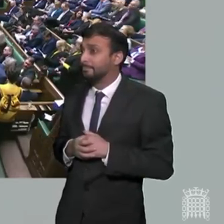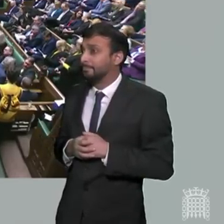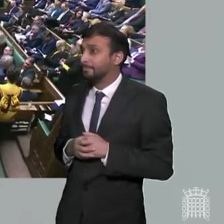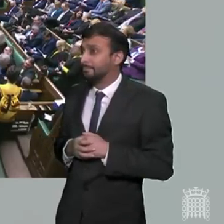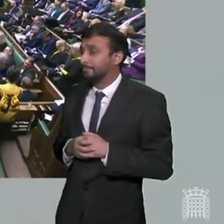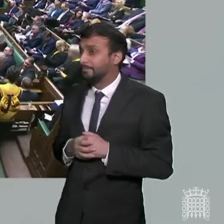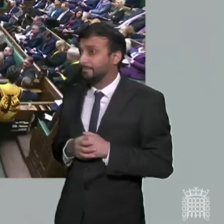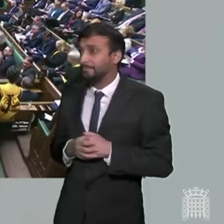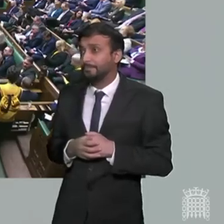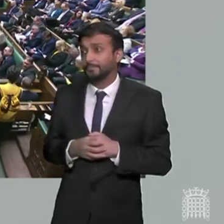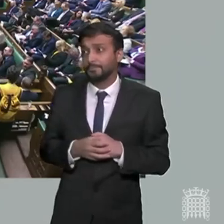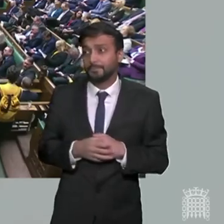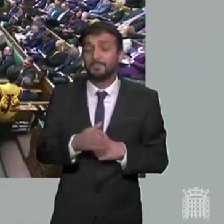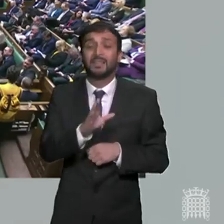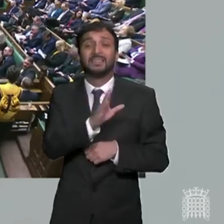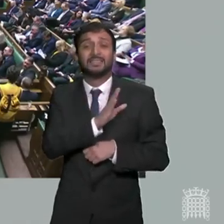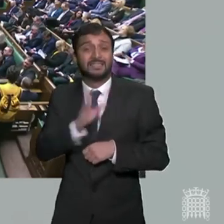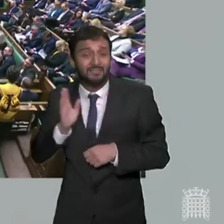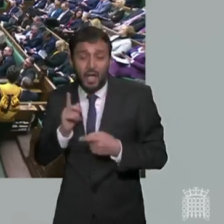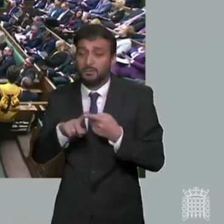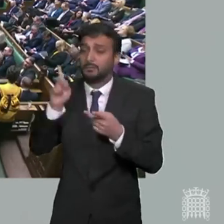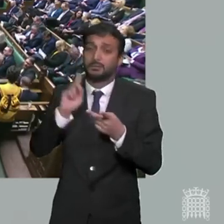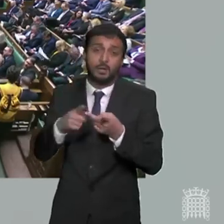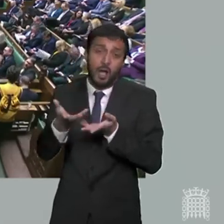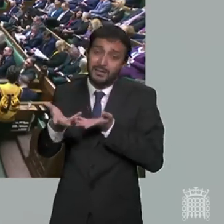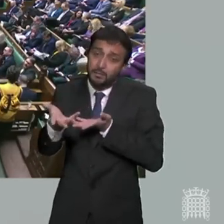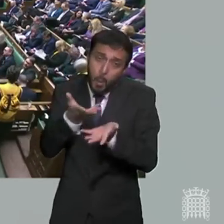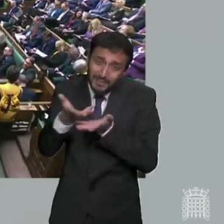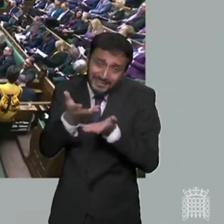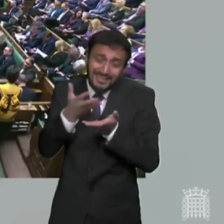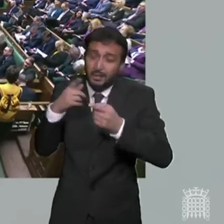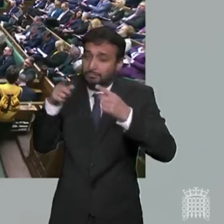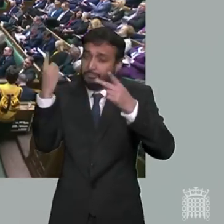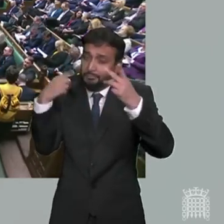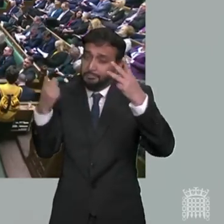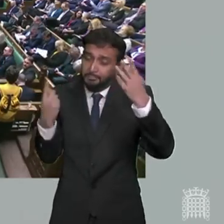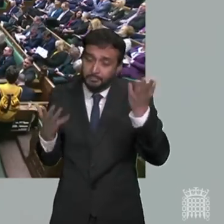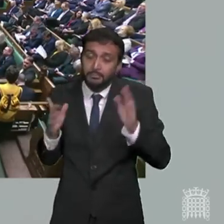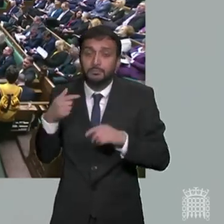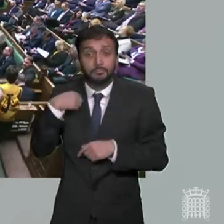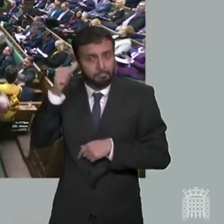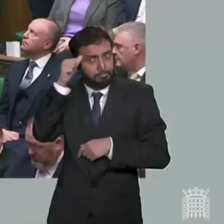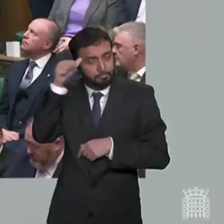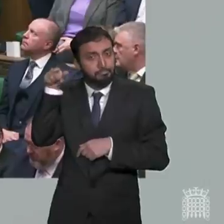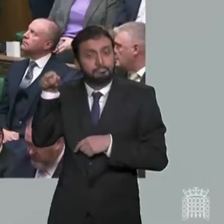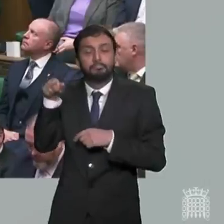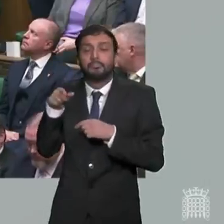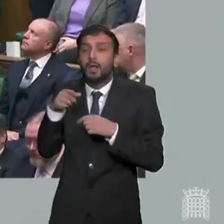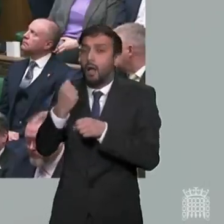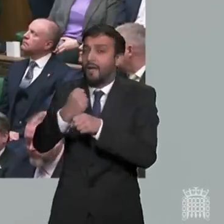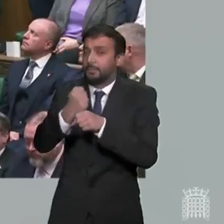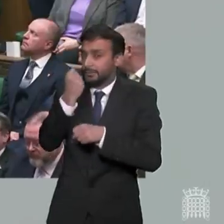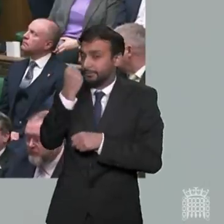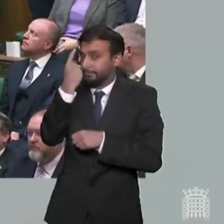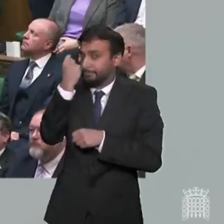with CPTPP, or diplomacy with ASEAN, I know this government recognises the importance of the Indo-Pacific to the UK's